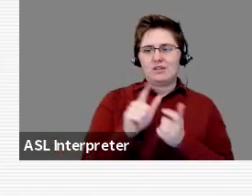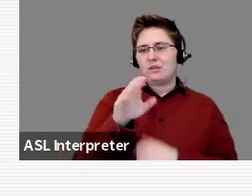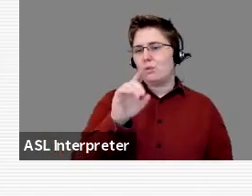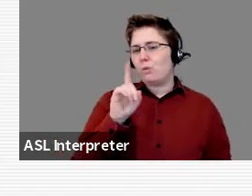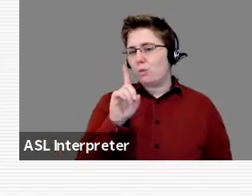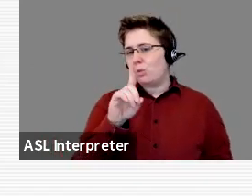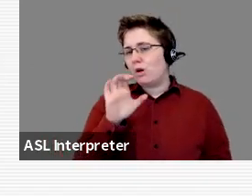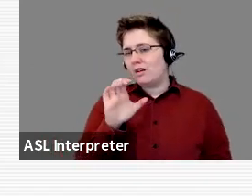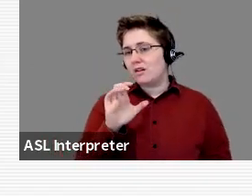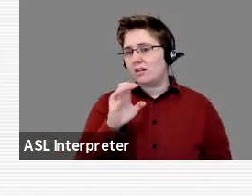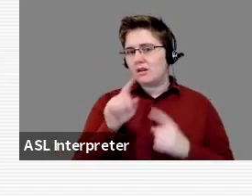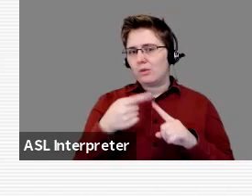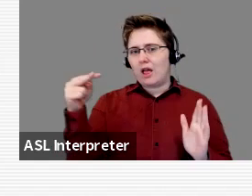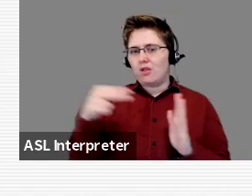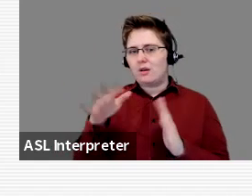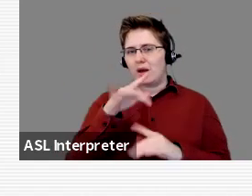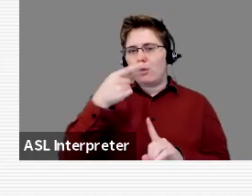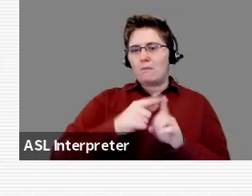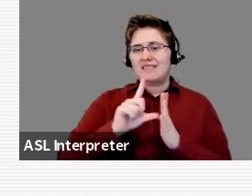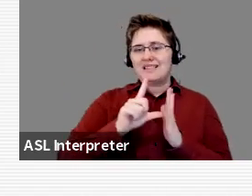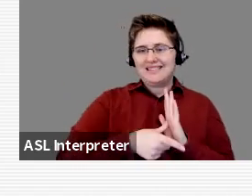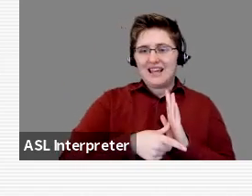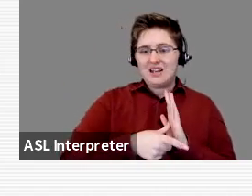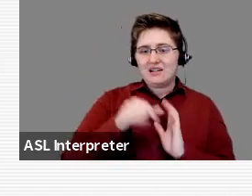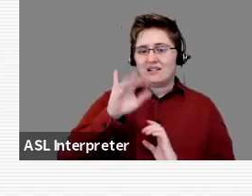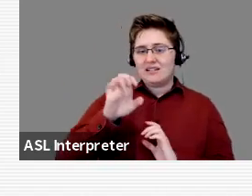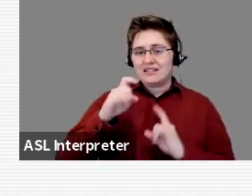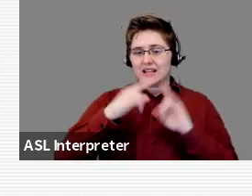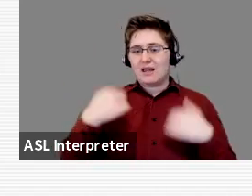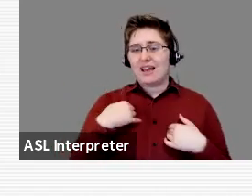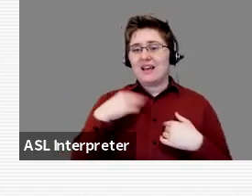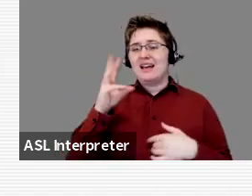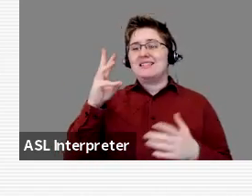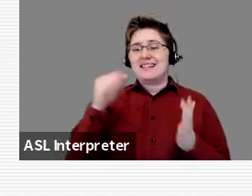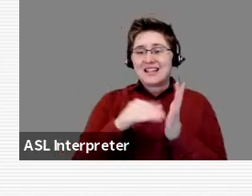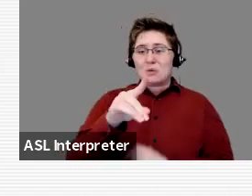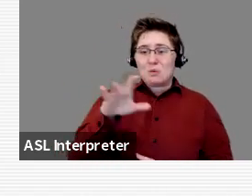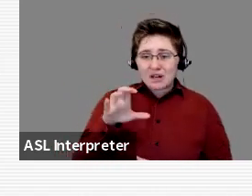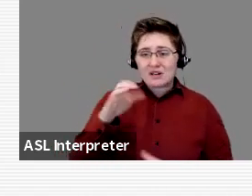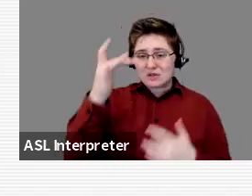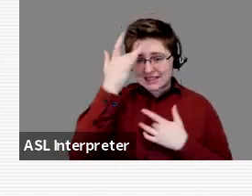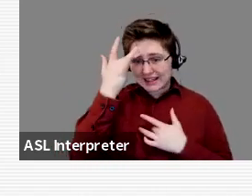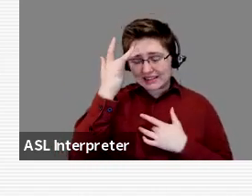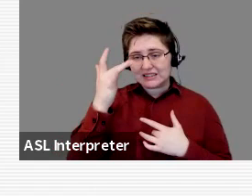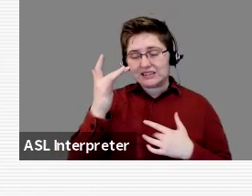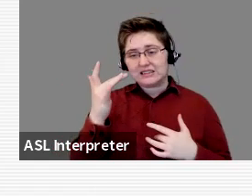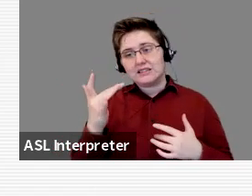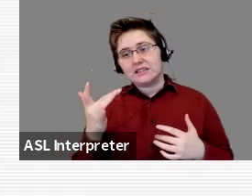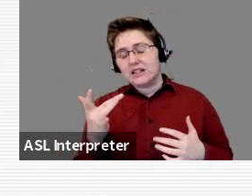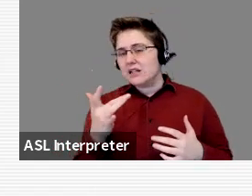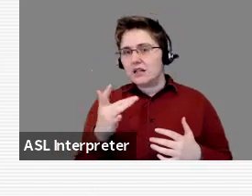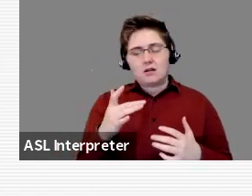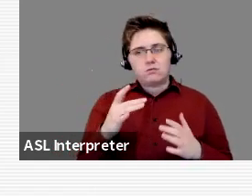cases. By the time I looked this up about a month later, ICE camps had 6,100 cases. And so it had